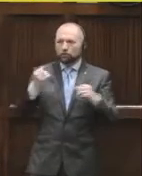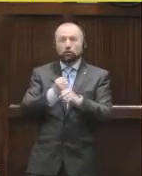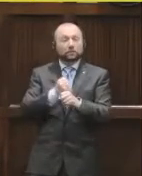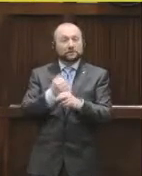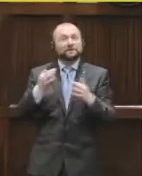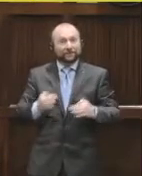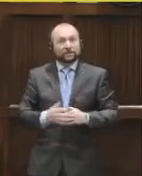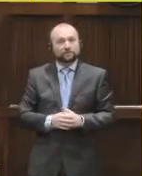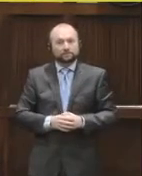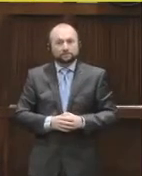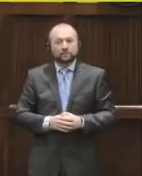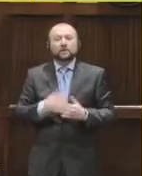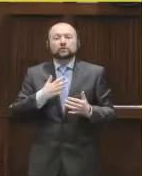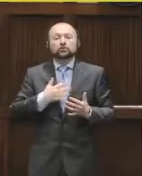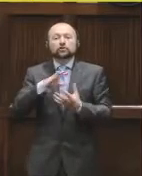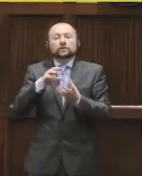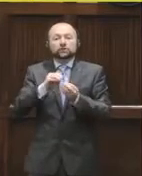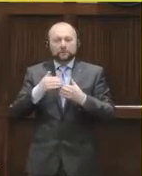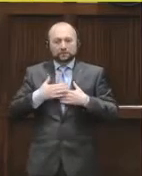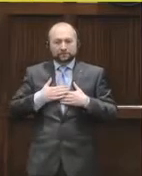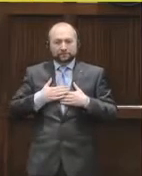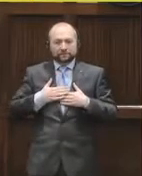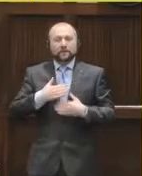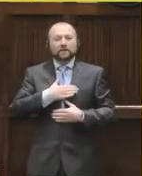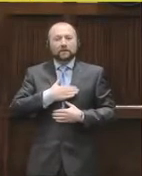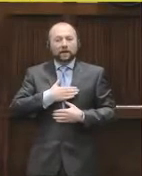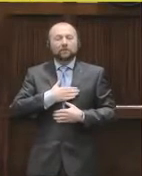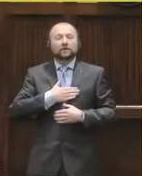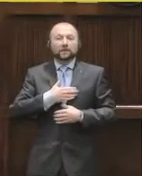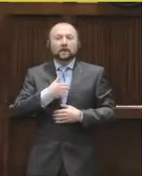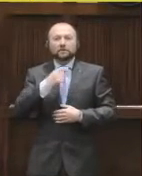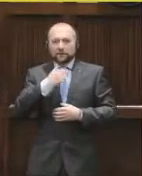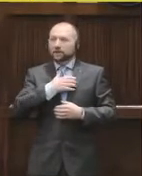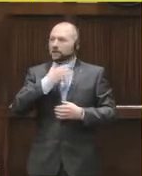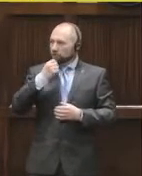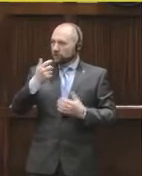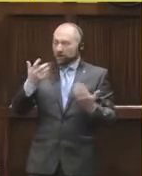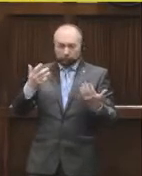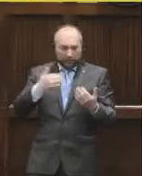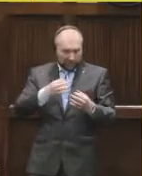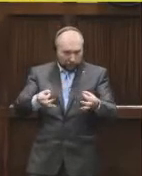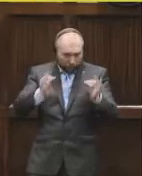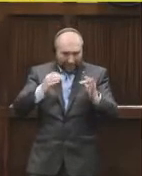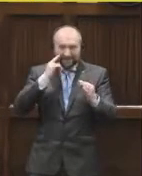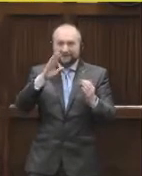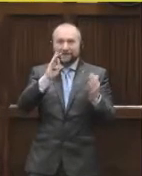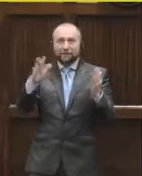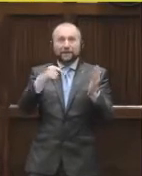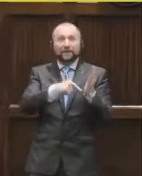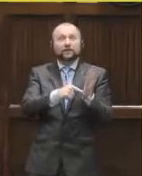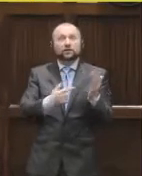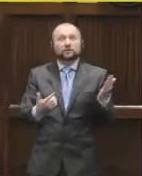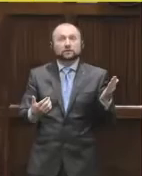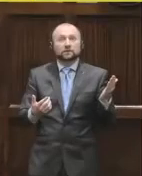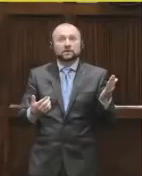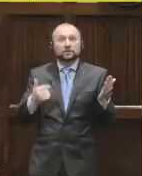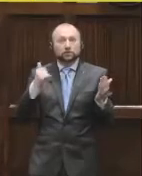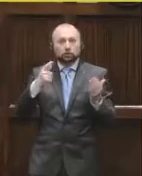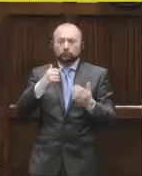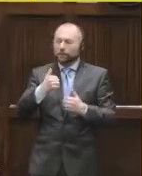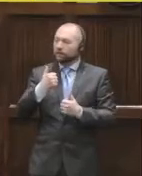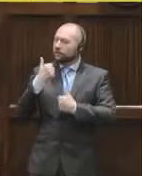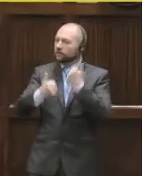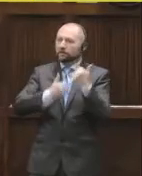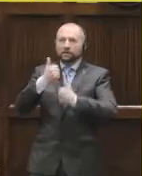So just in conclusion then, I want to say I very warmly welcome the bill before us. It is a testament to the